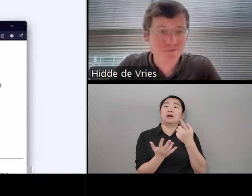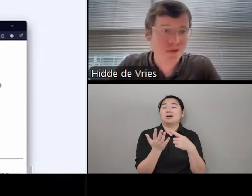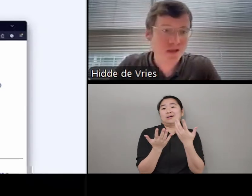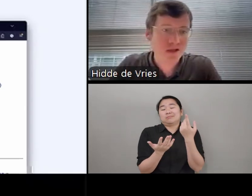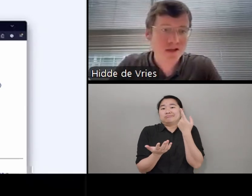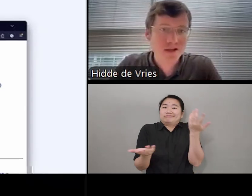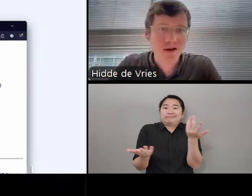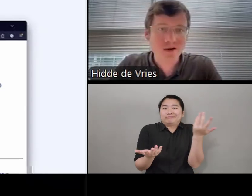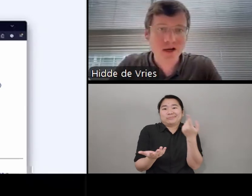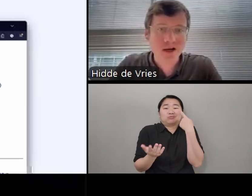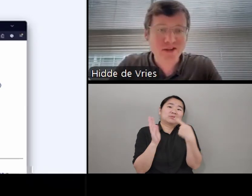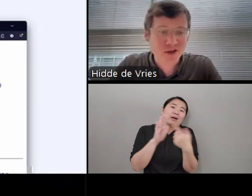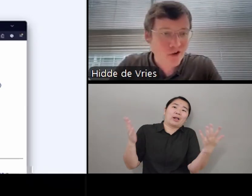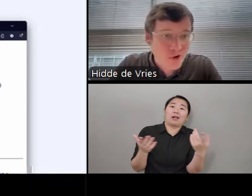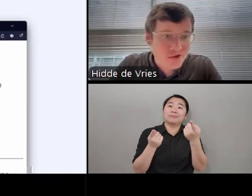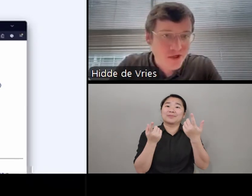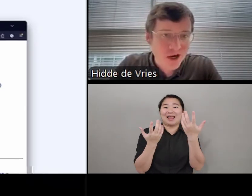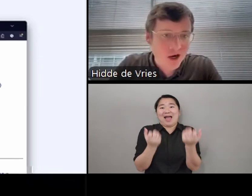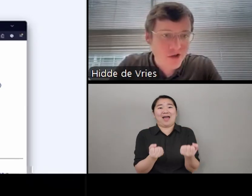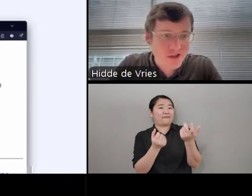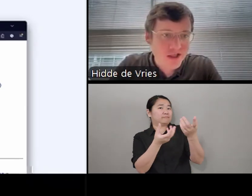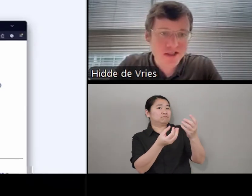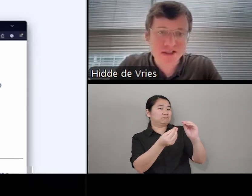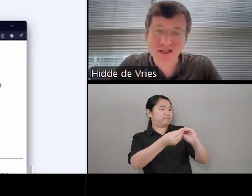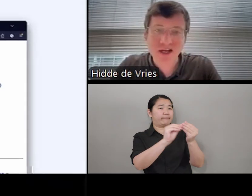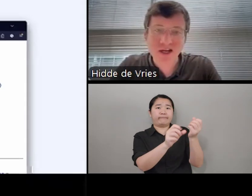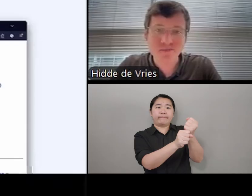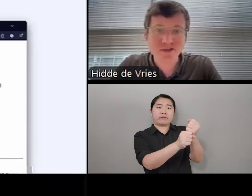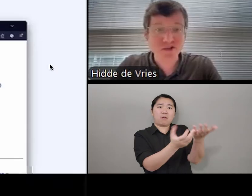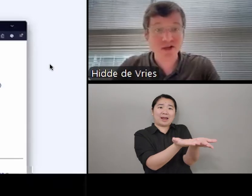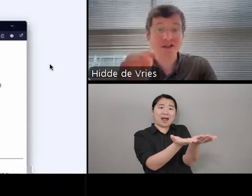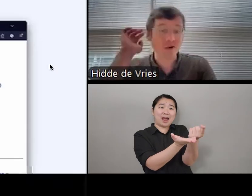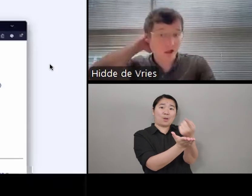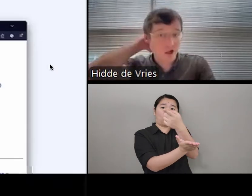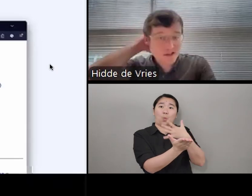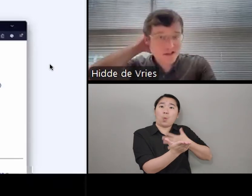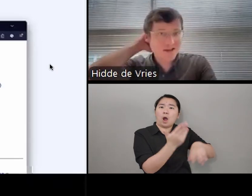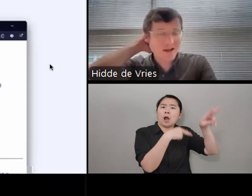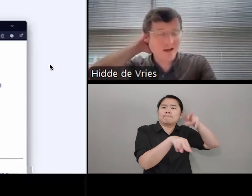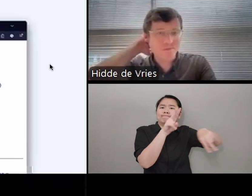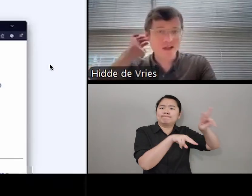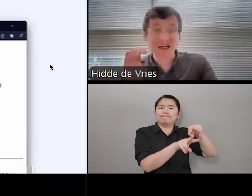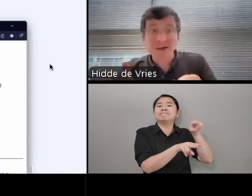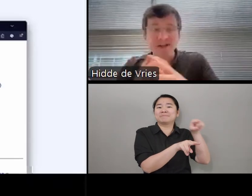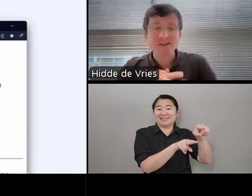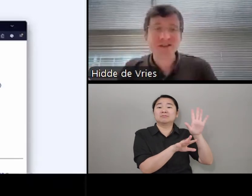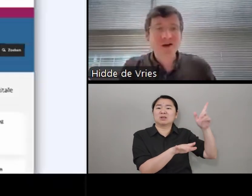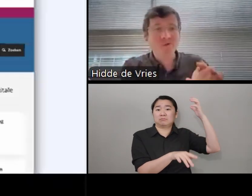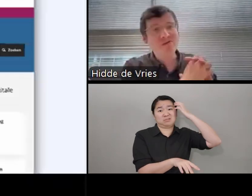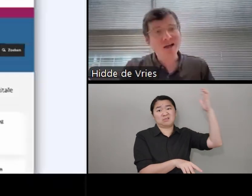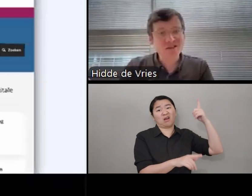auditing. Now, at the Dutch government, we are using this methodology quite a lot. Next slide,